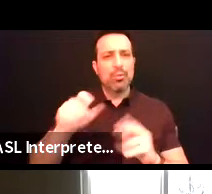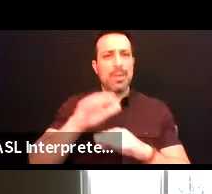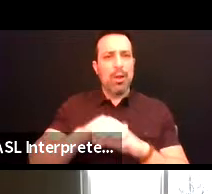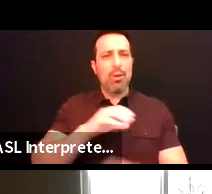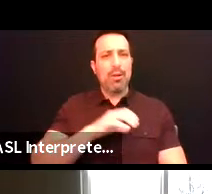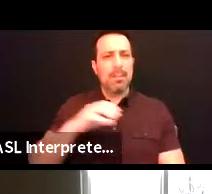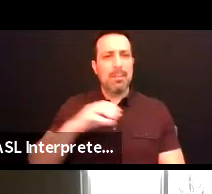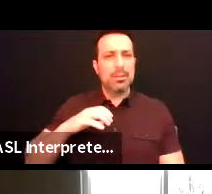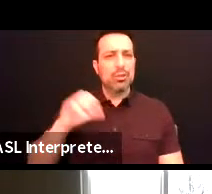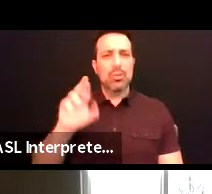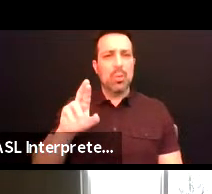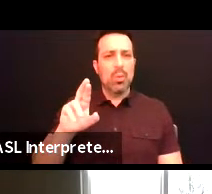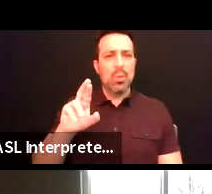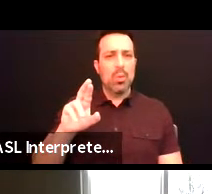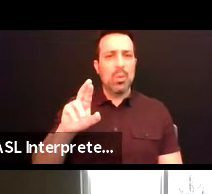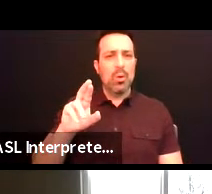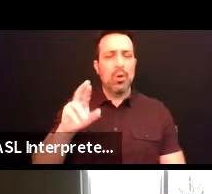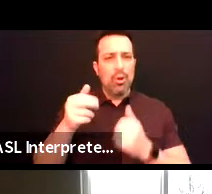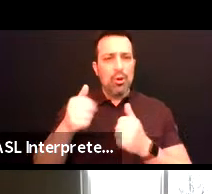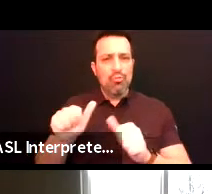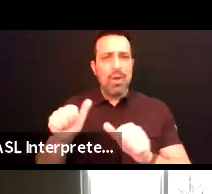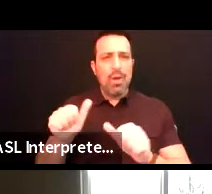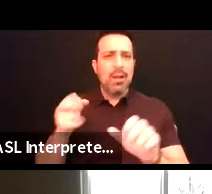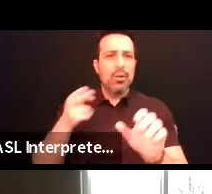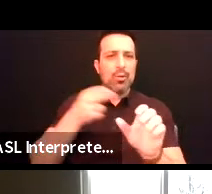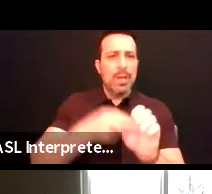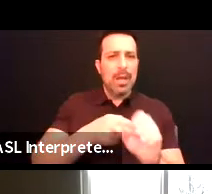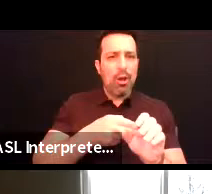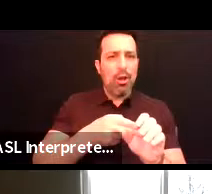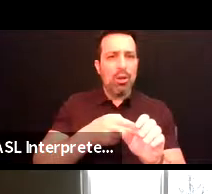commission or had tried to get on.